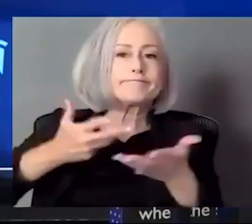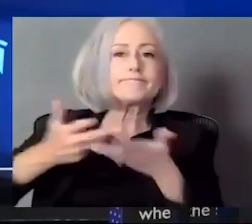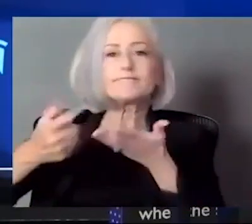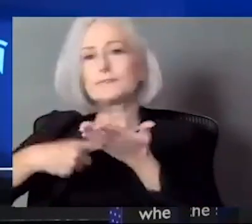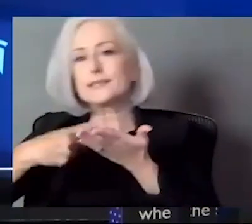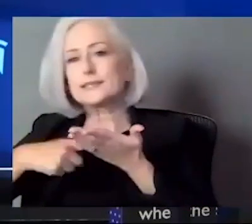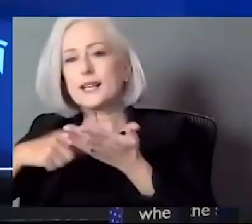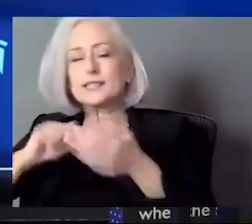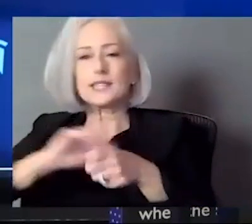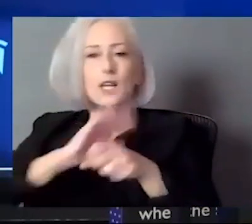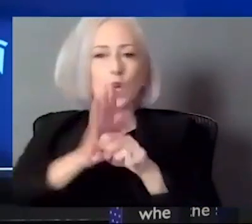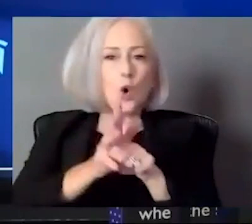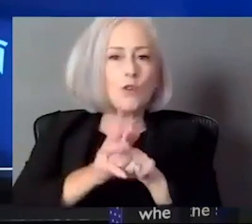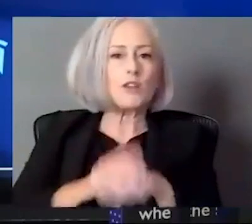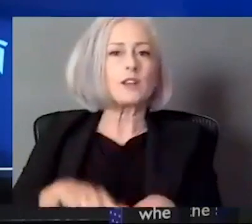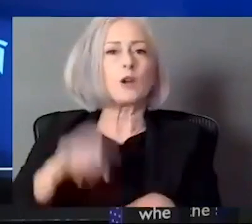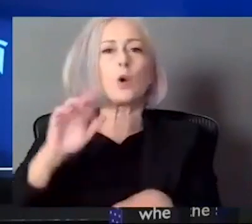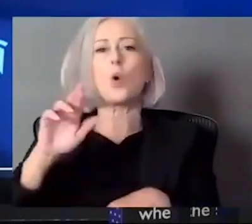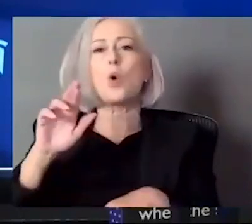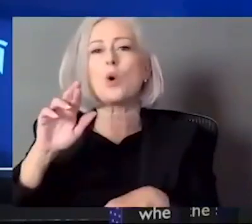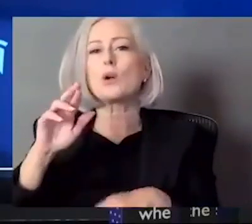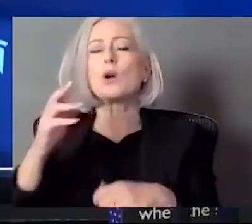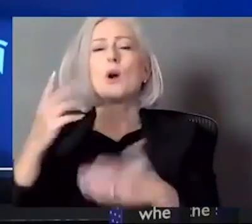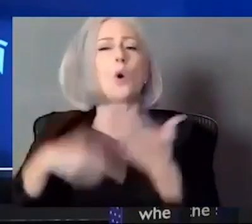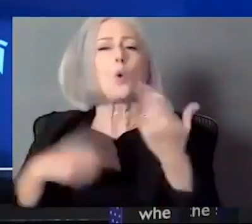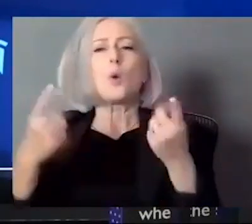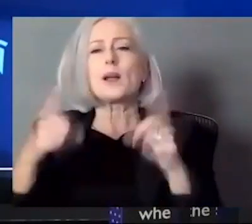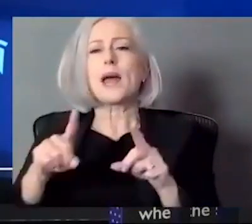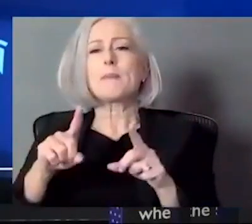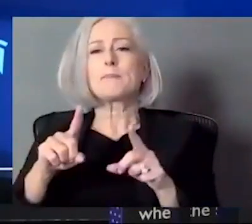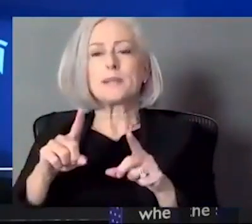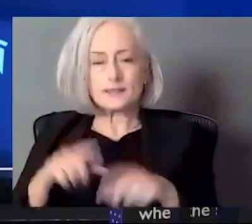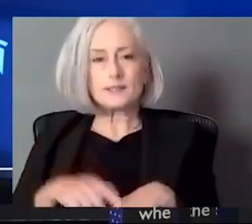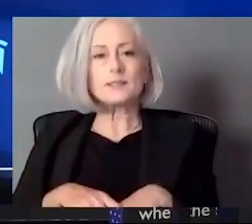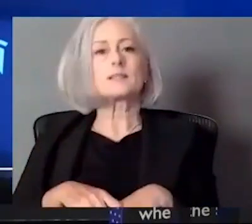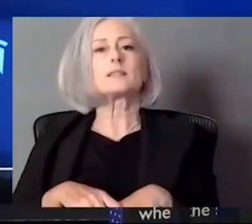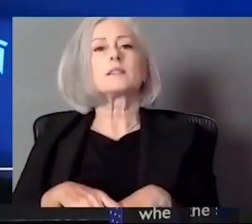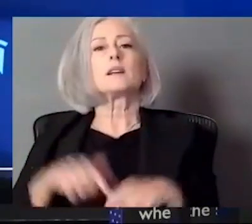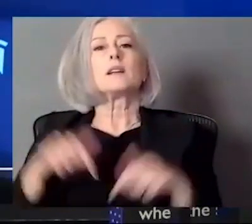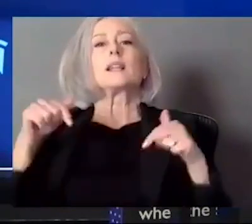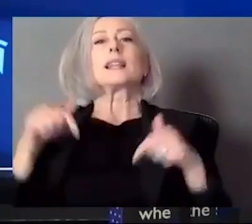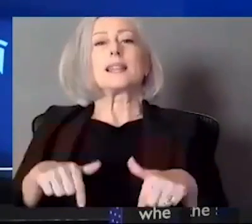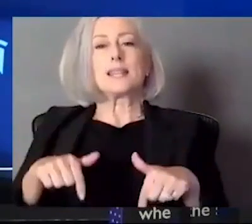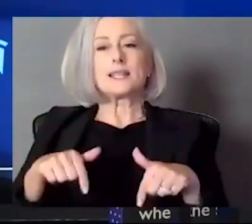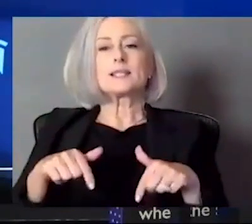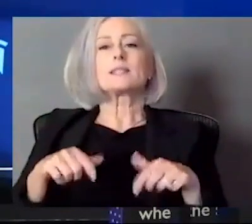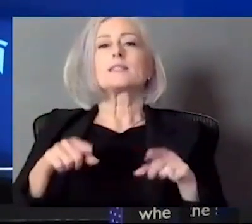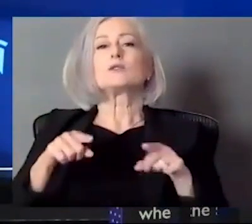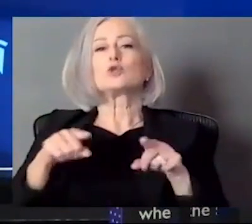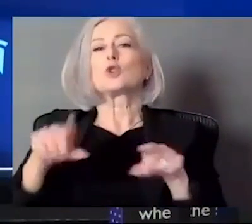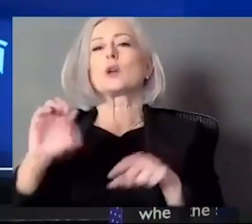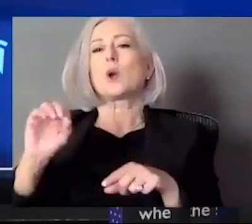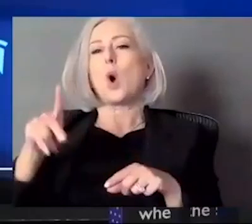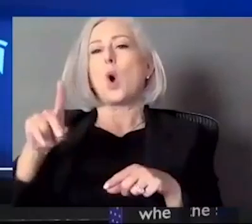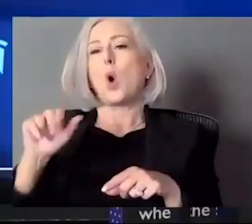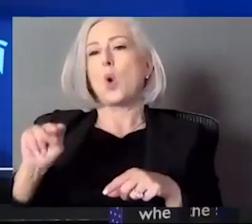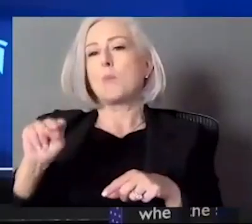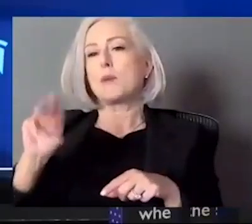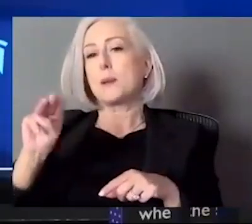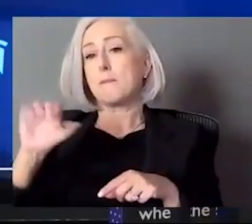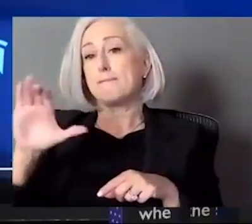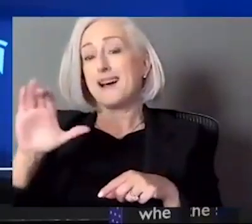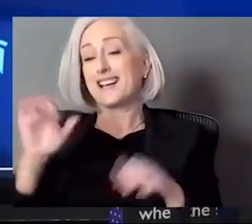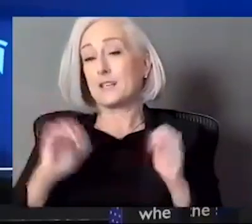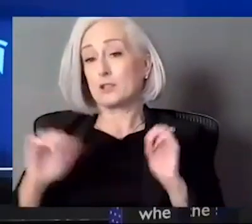we talk about behind the mics, when we are open mics, when we do that, our whole job, our whole mission is to